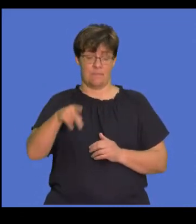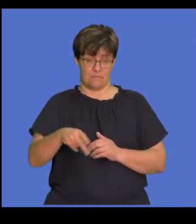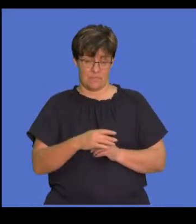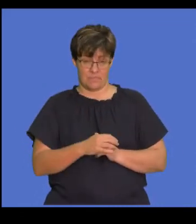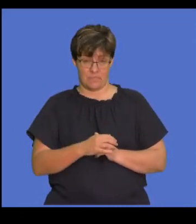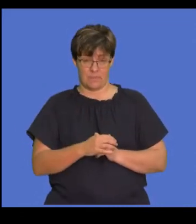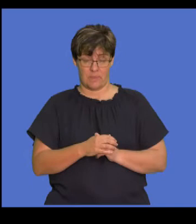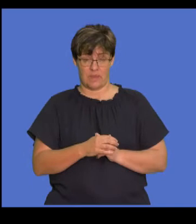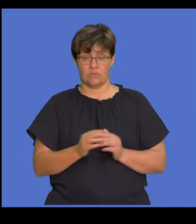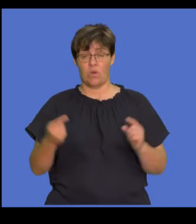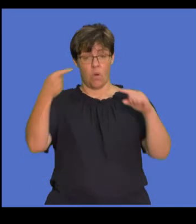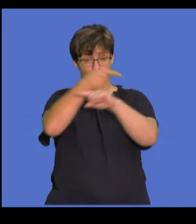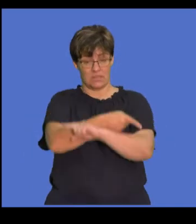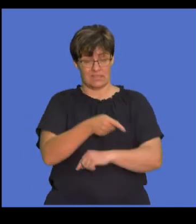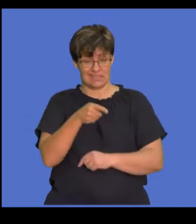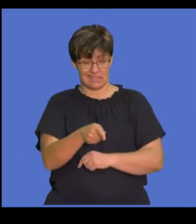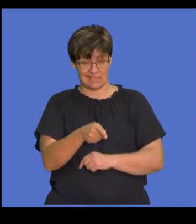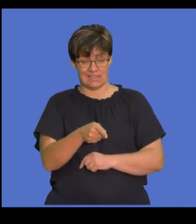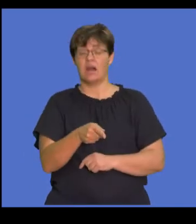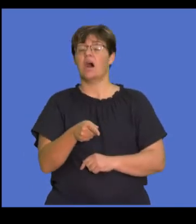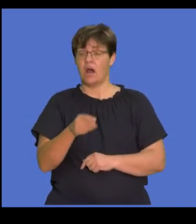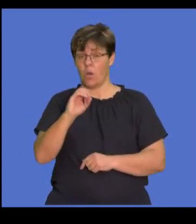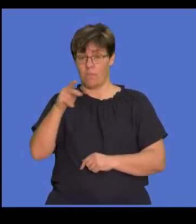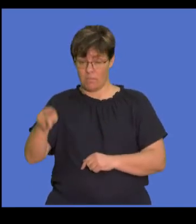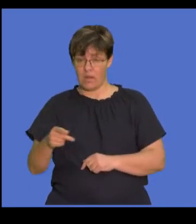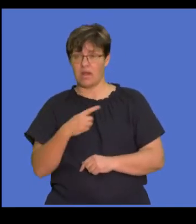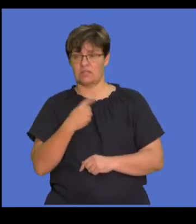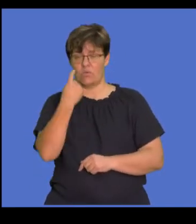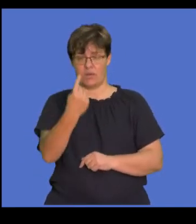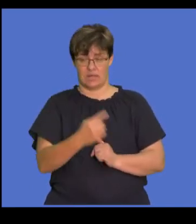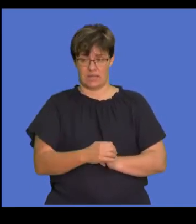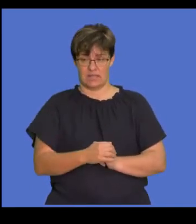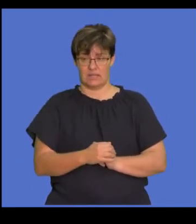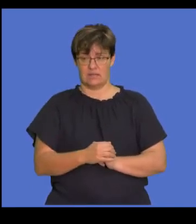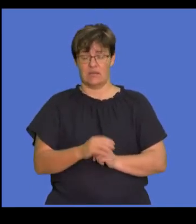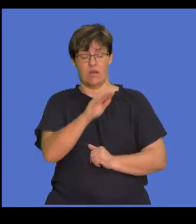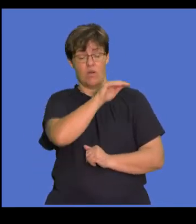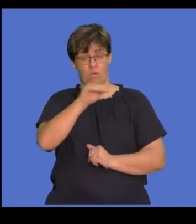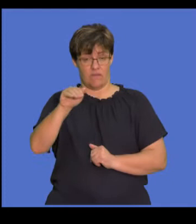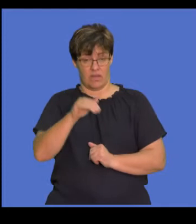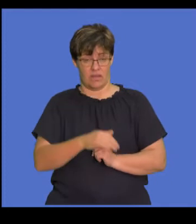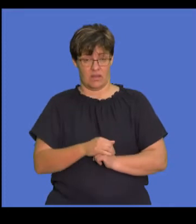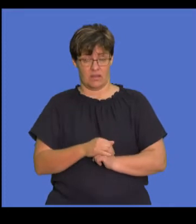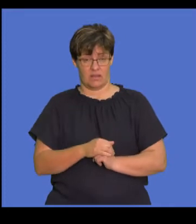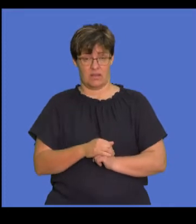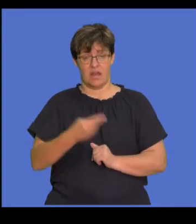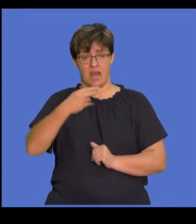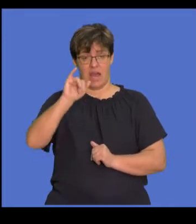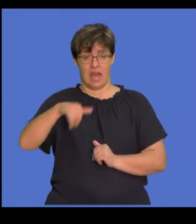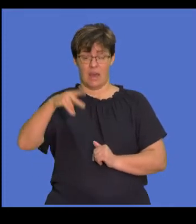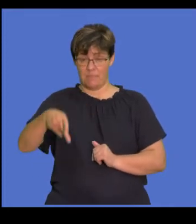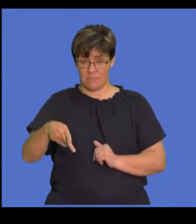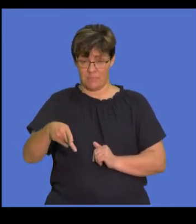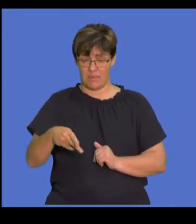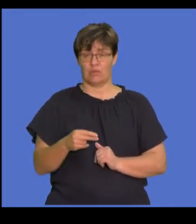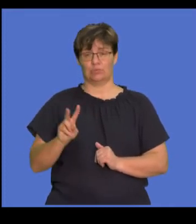hypotenuse side. So the opposite of this 30 here will be the 1 there, so that's 1 over. The